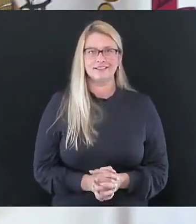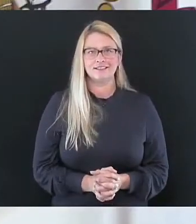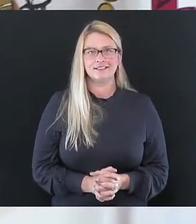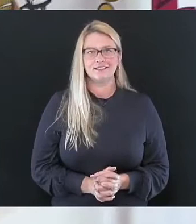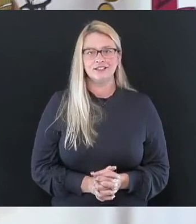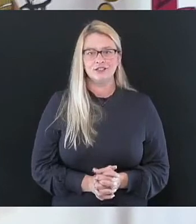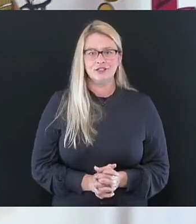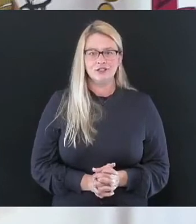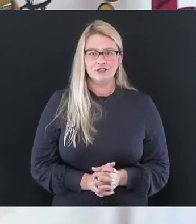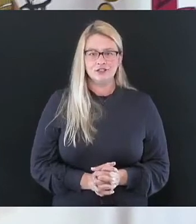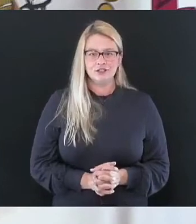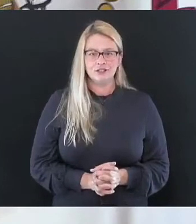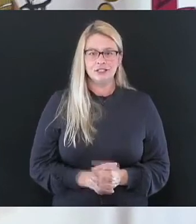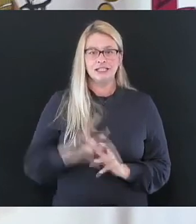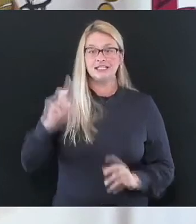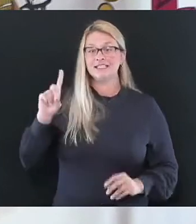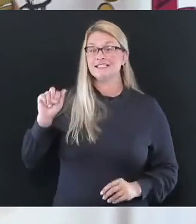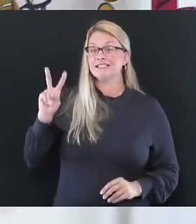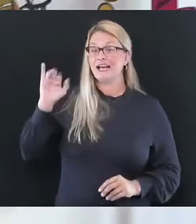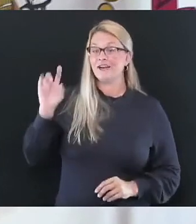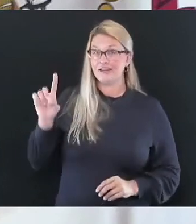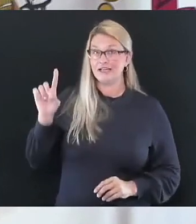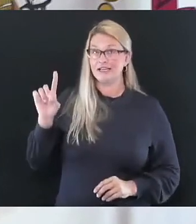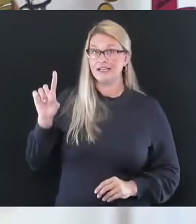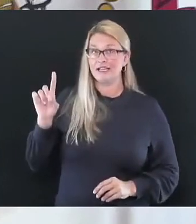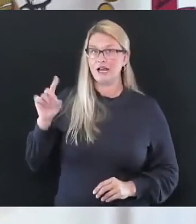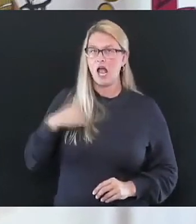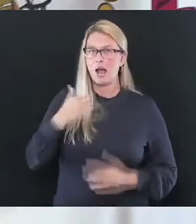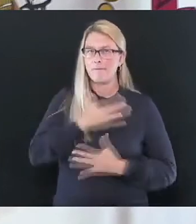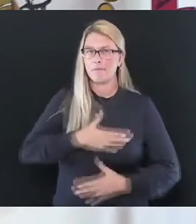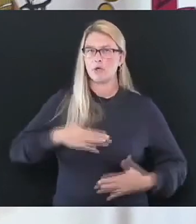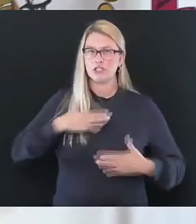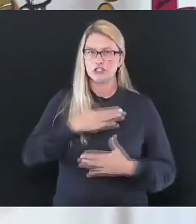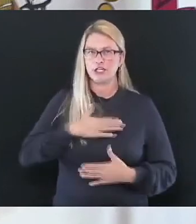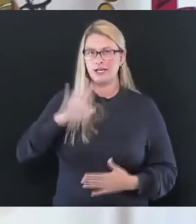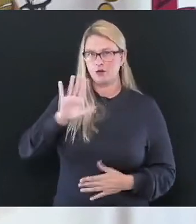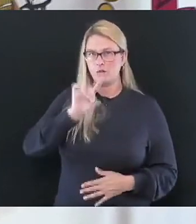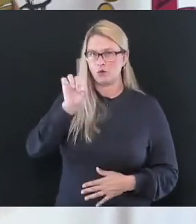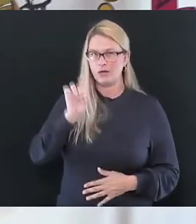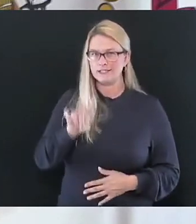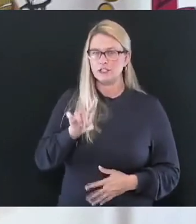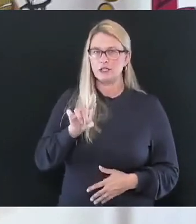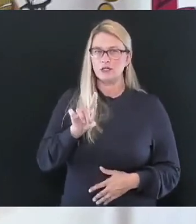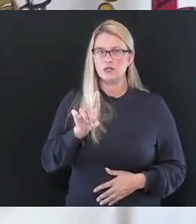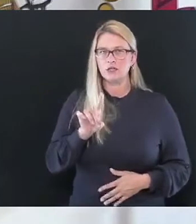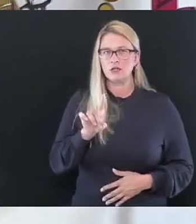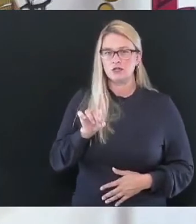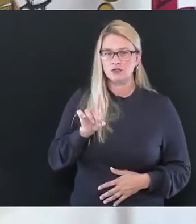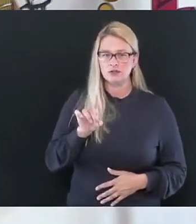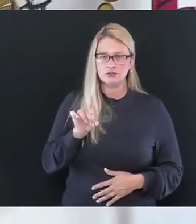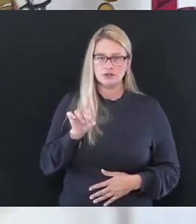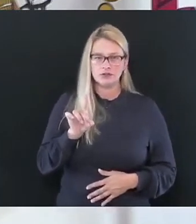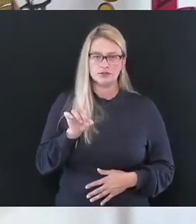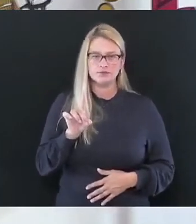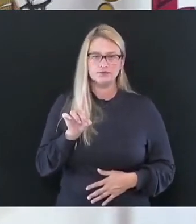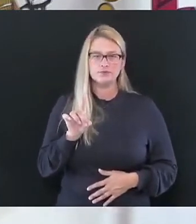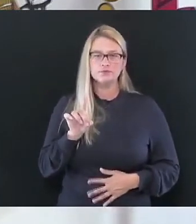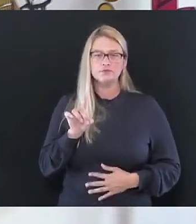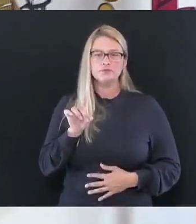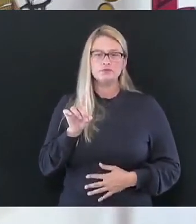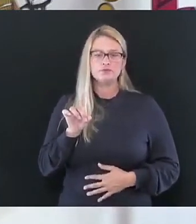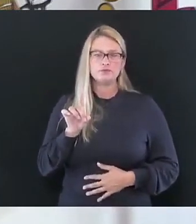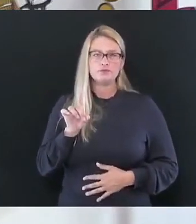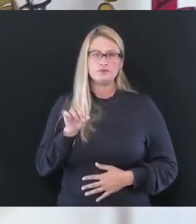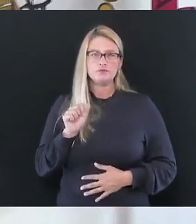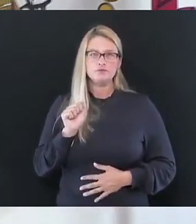David, I always appreciate your questions. You've been really kind and really straightforward and everything. But with this, let me just say